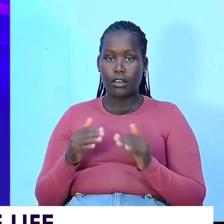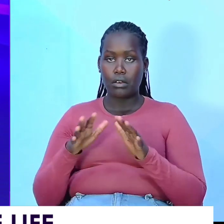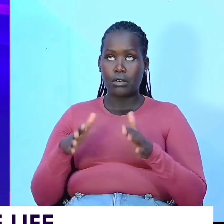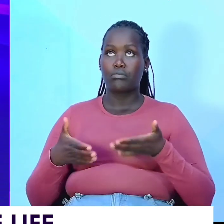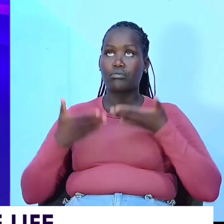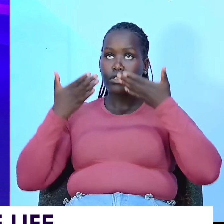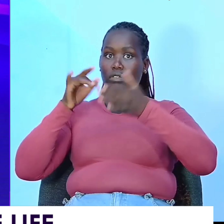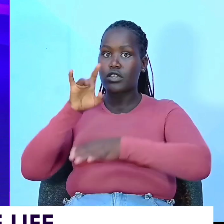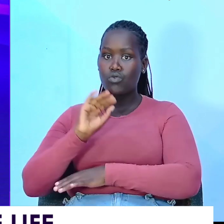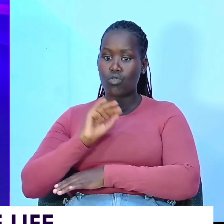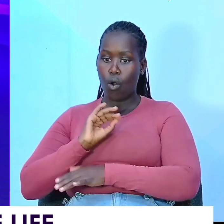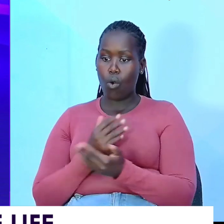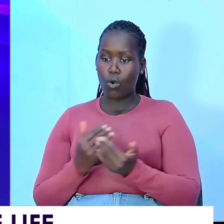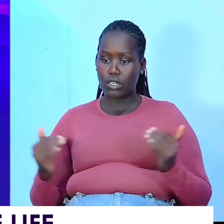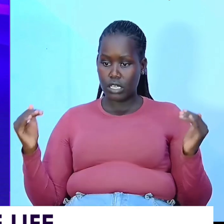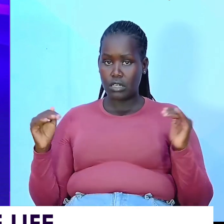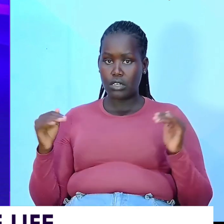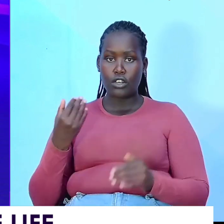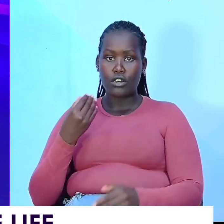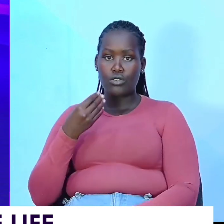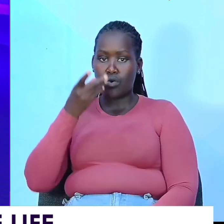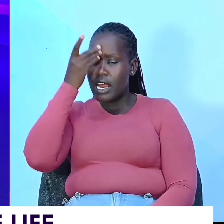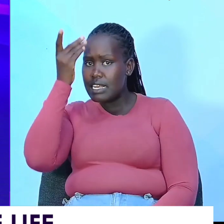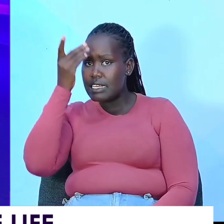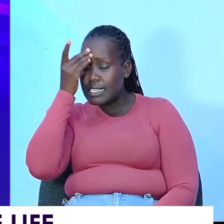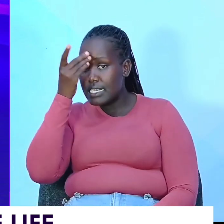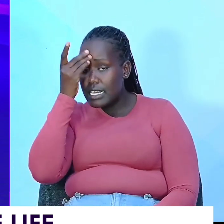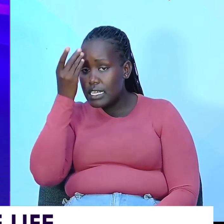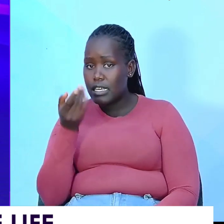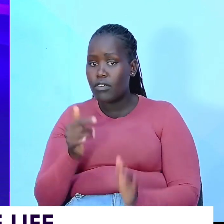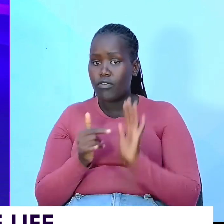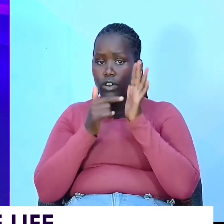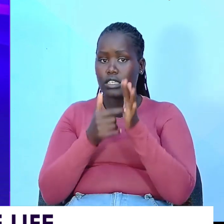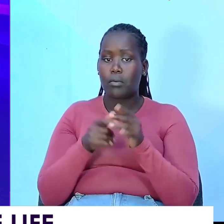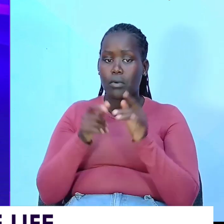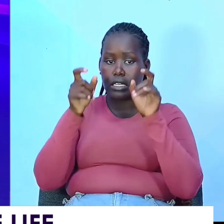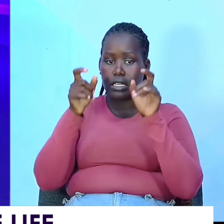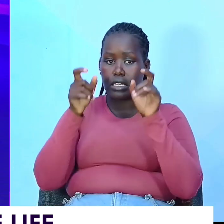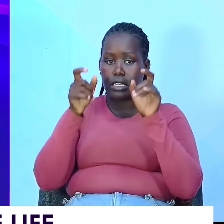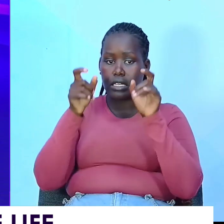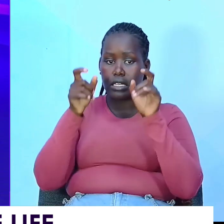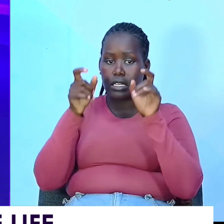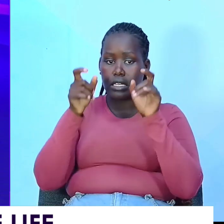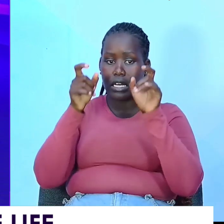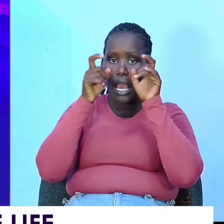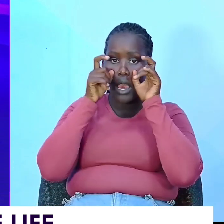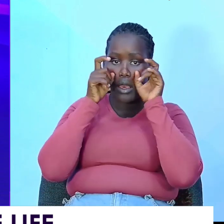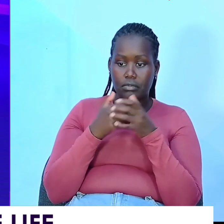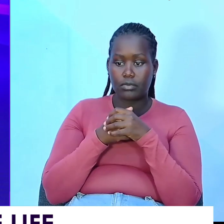to even diseases like HIV, AIDS, and such.